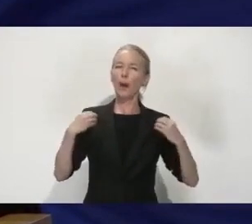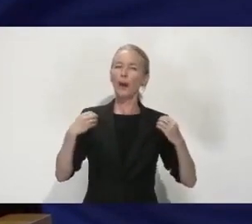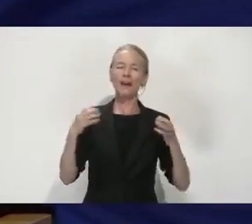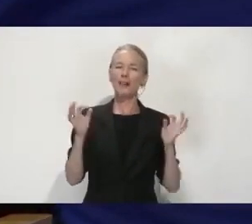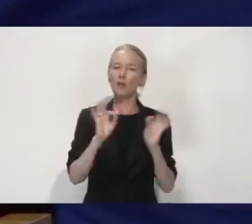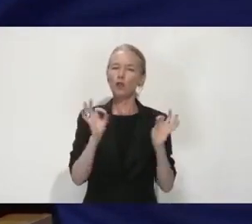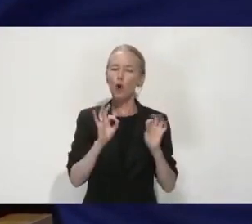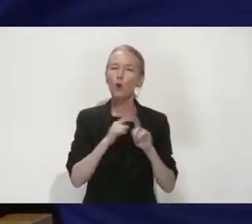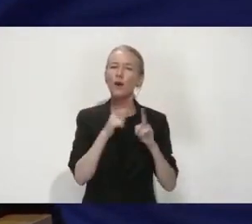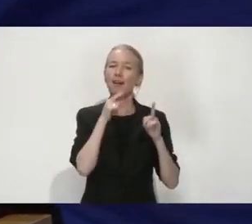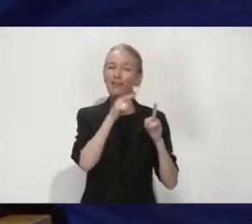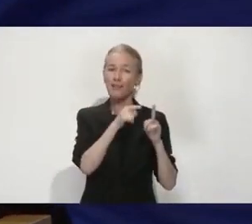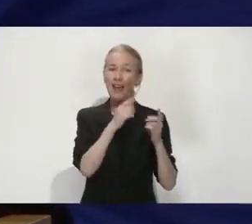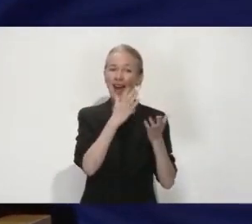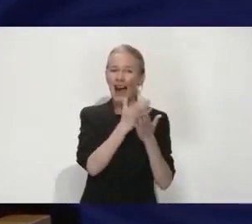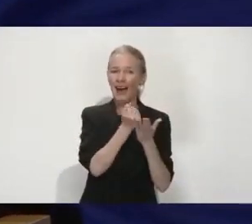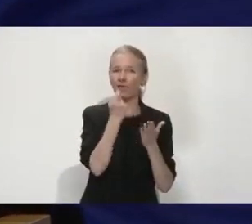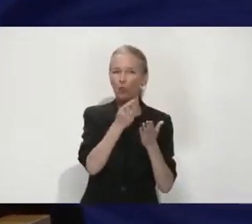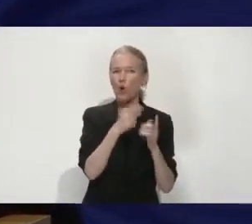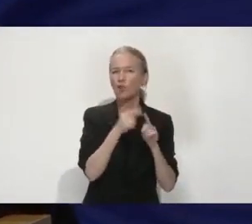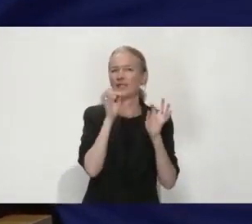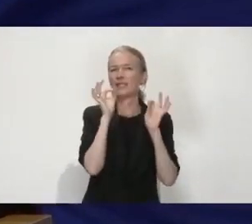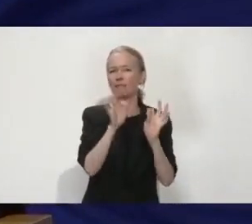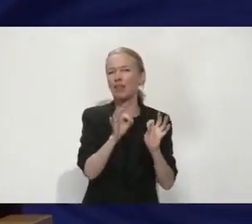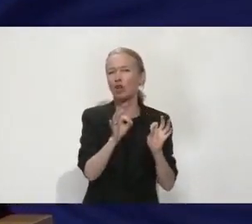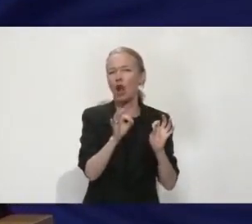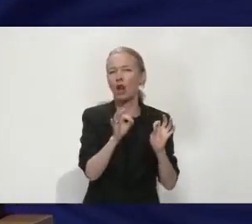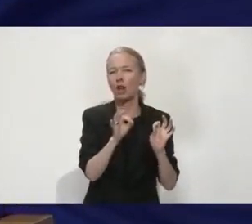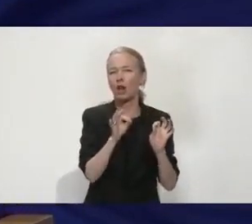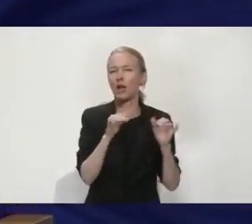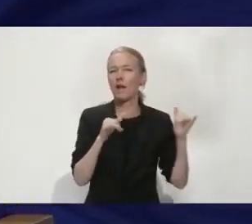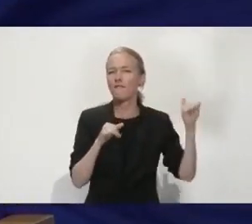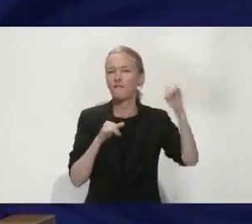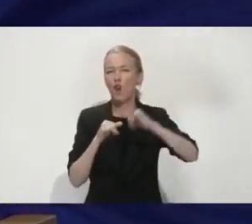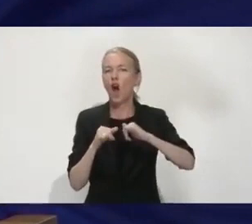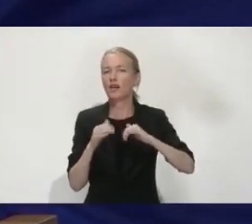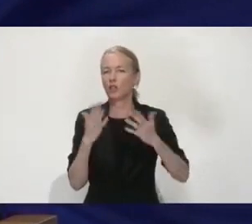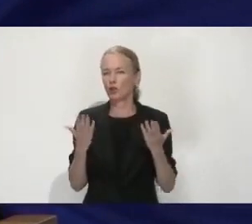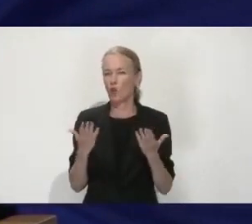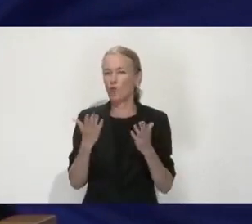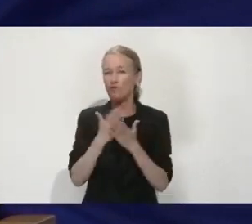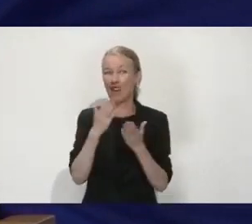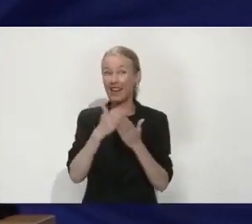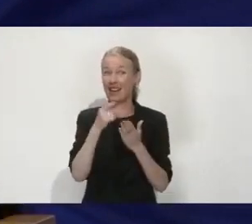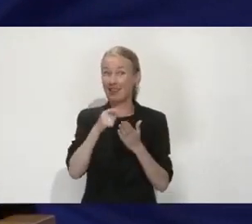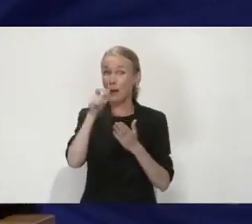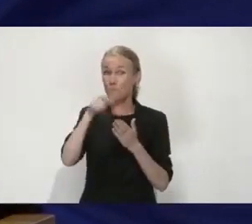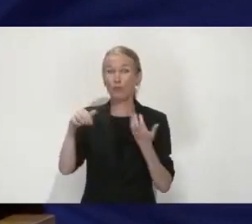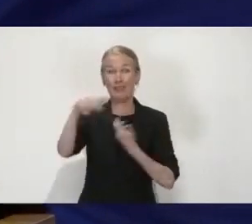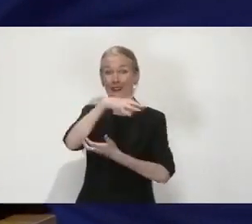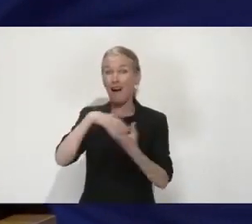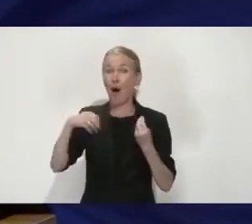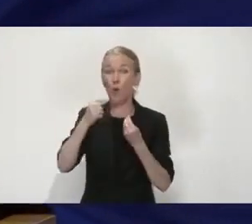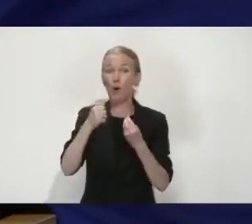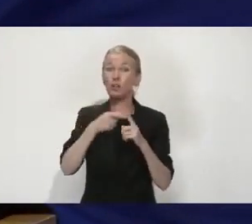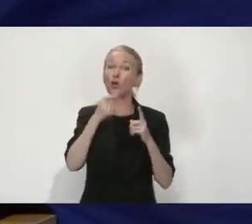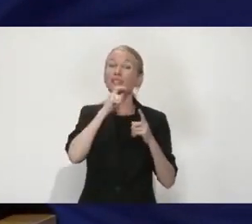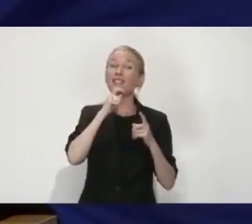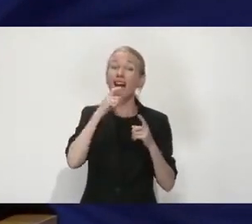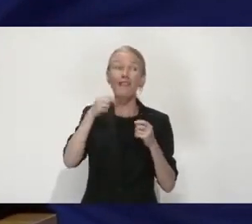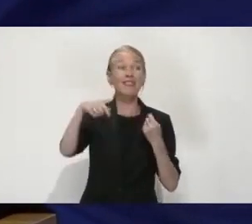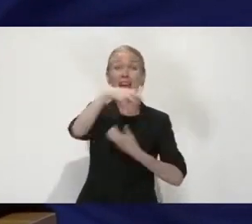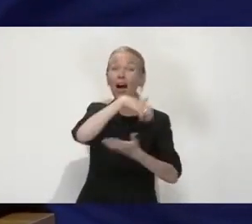arriving international flights and the managed isolation facilities. So there is no mingling with the general public. Just on the air bridges,